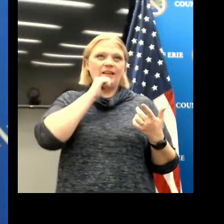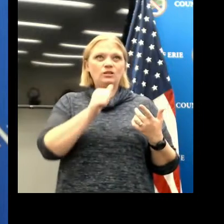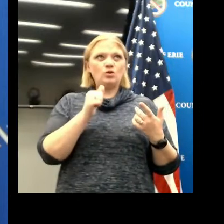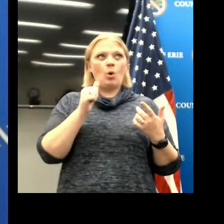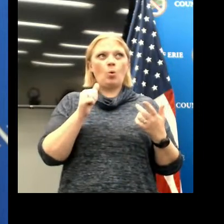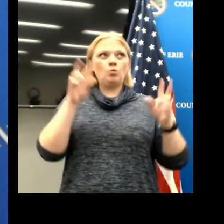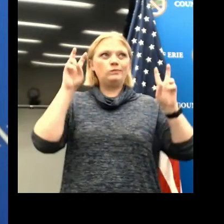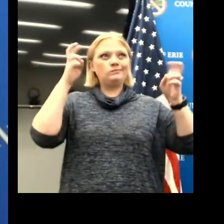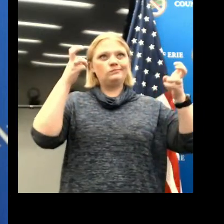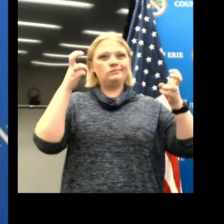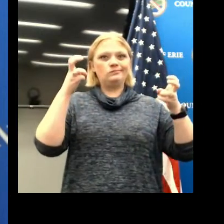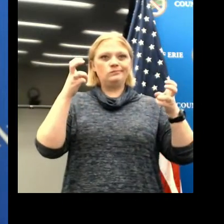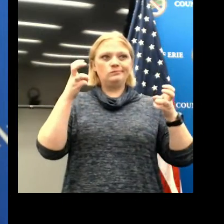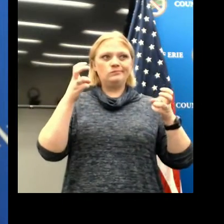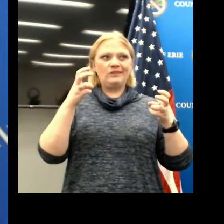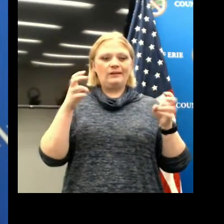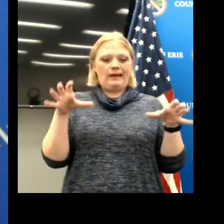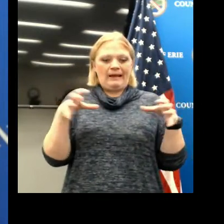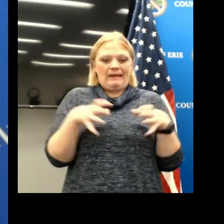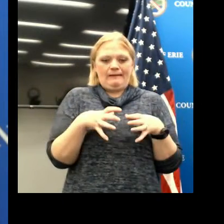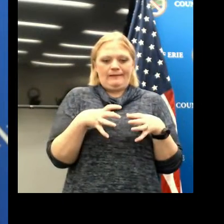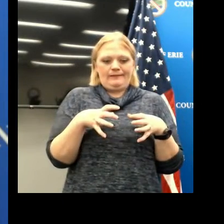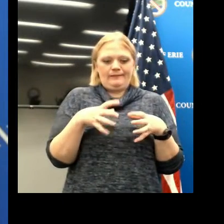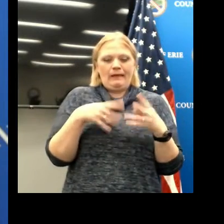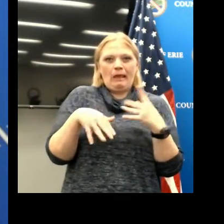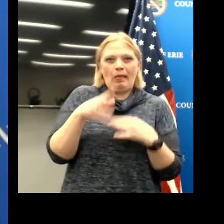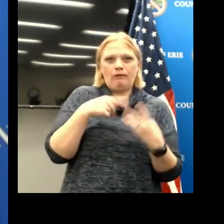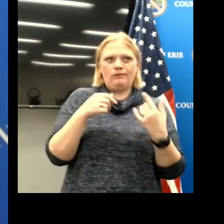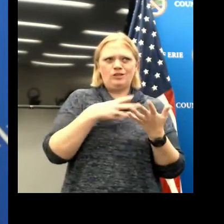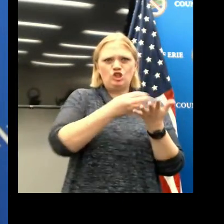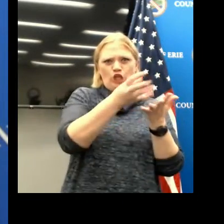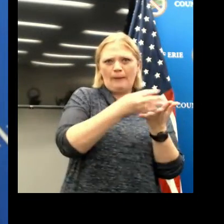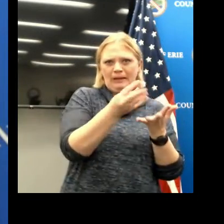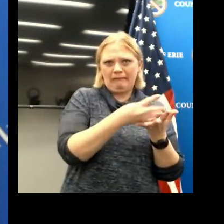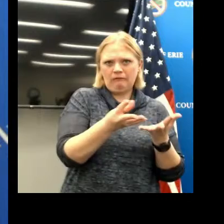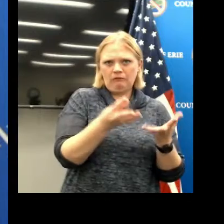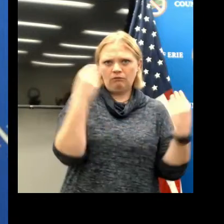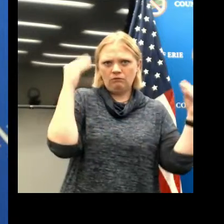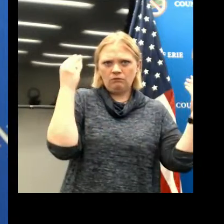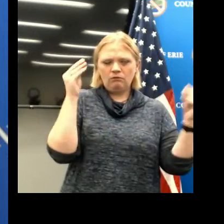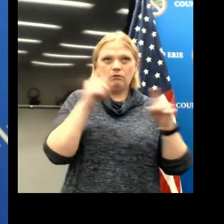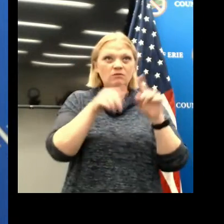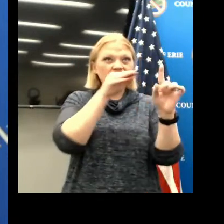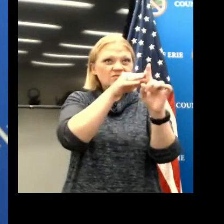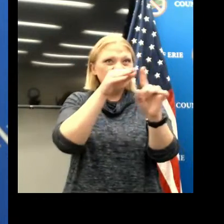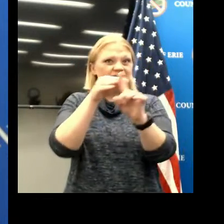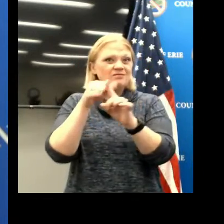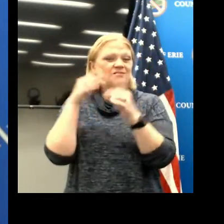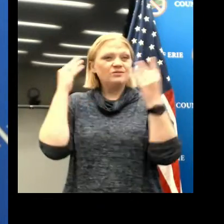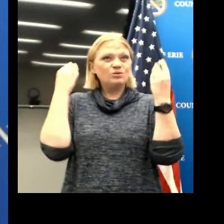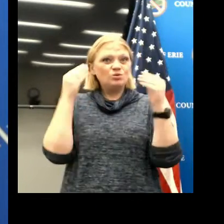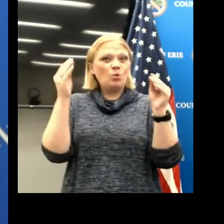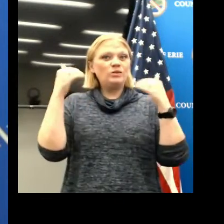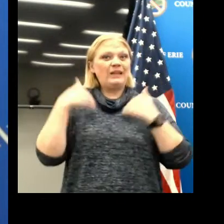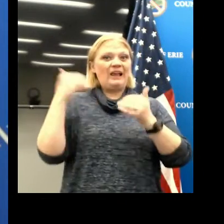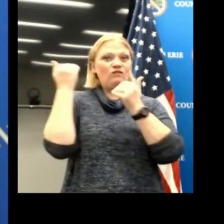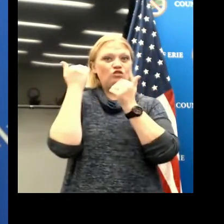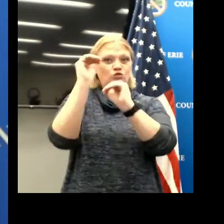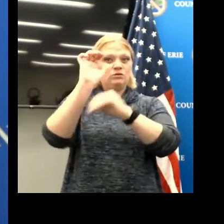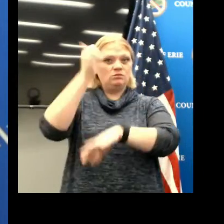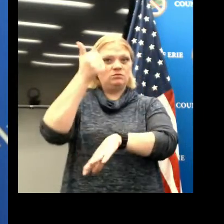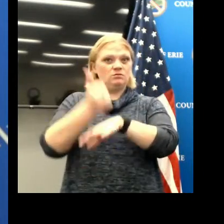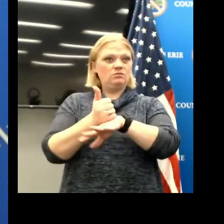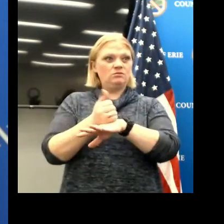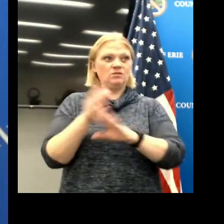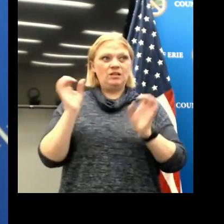gatherings going shopping at a supermarket. But I will remind everybody, the stores have restrictions in place.